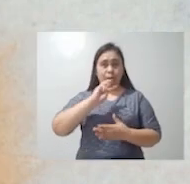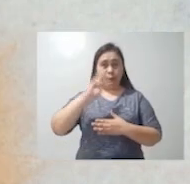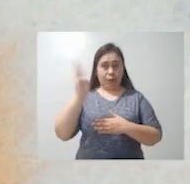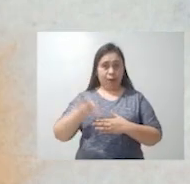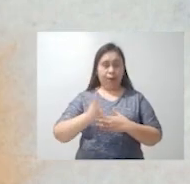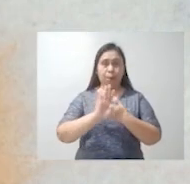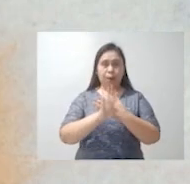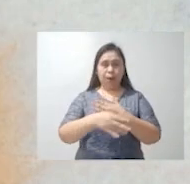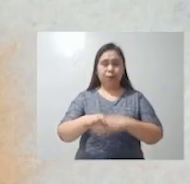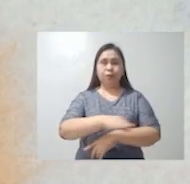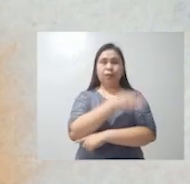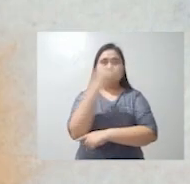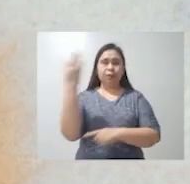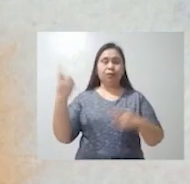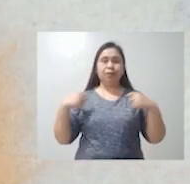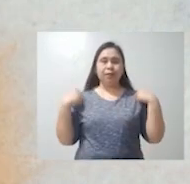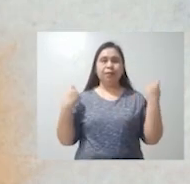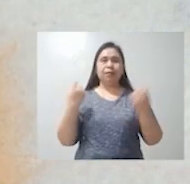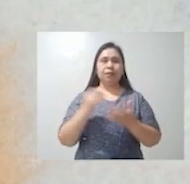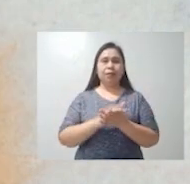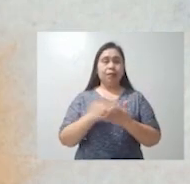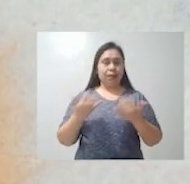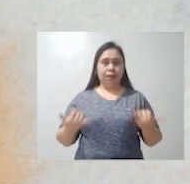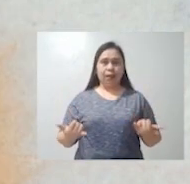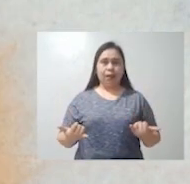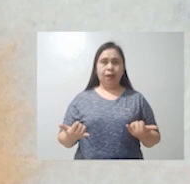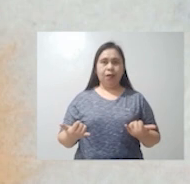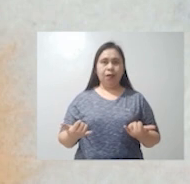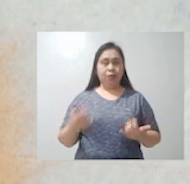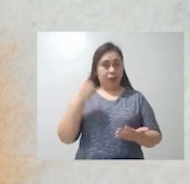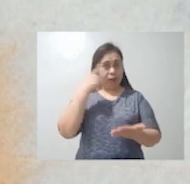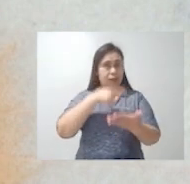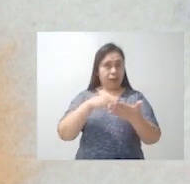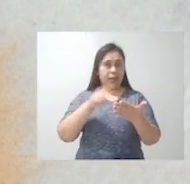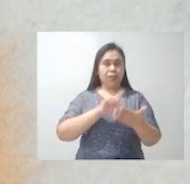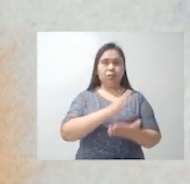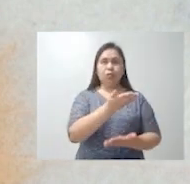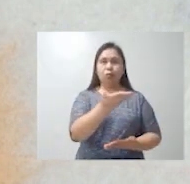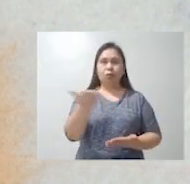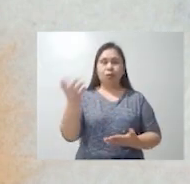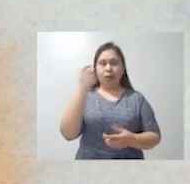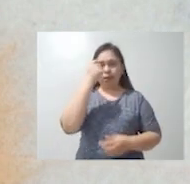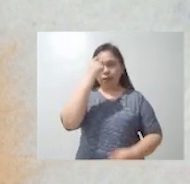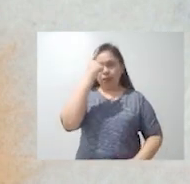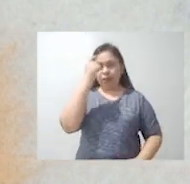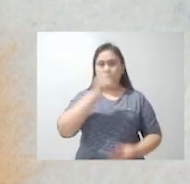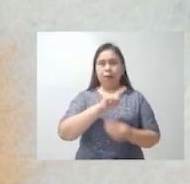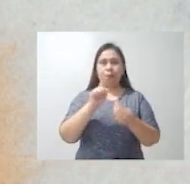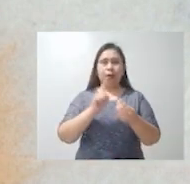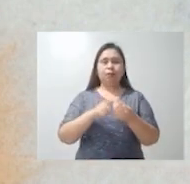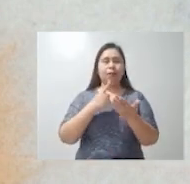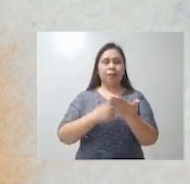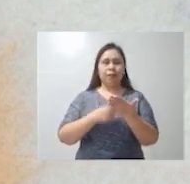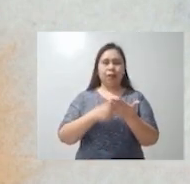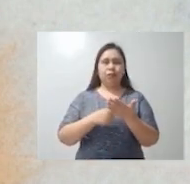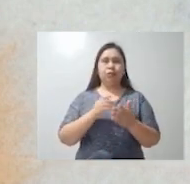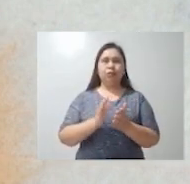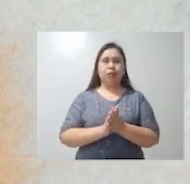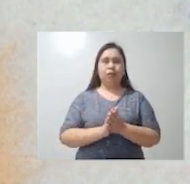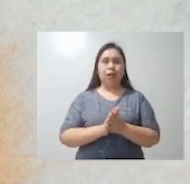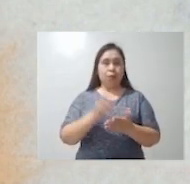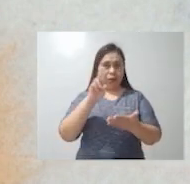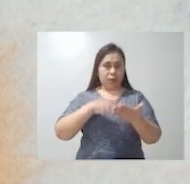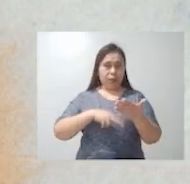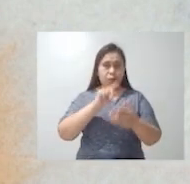Welcome back, Fernandino Teens. At this point, we will check your understanding about our discussion. I will read